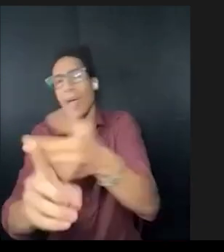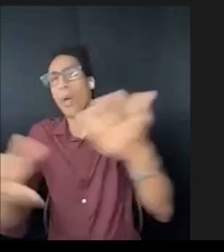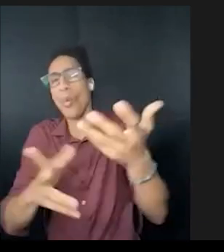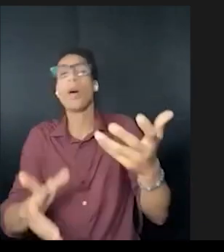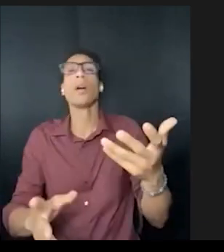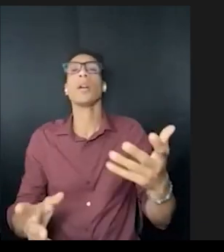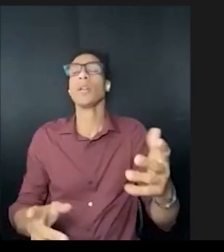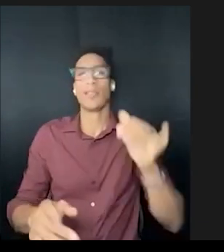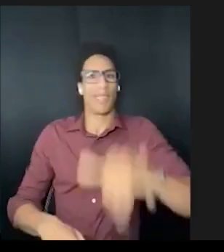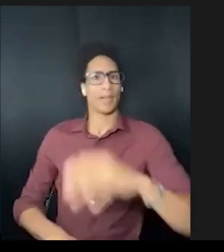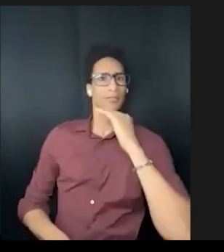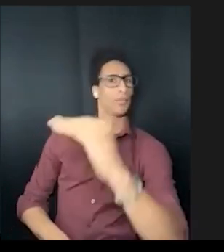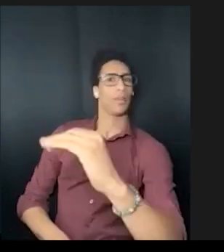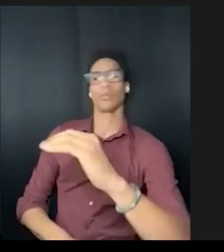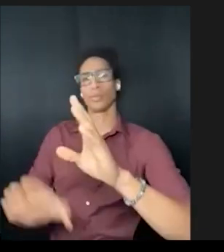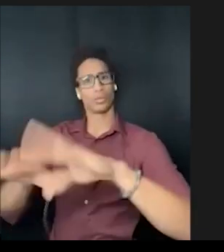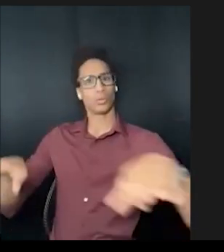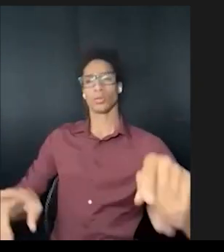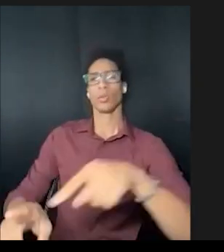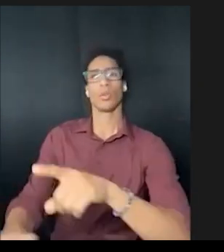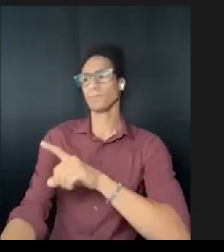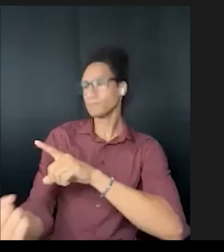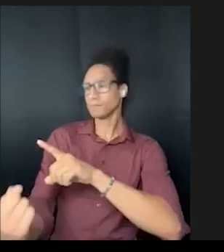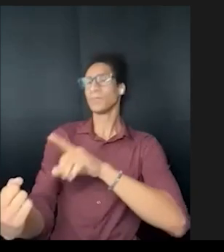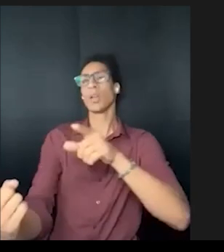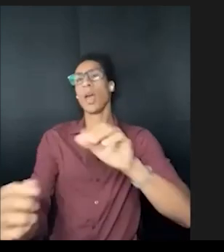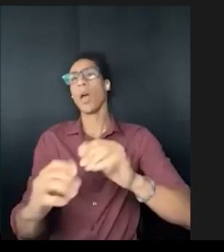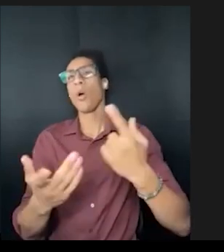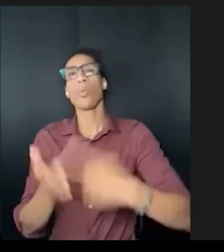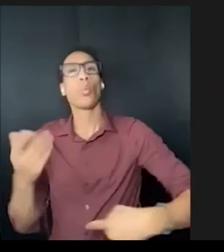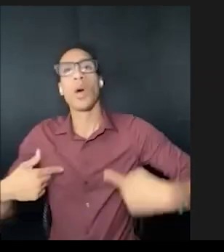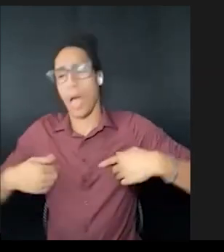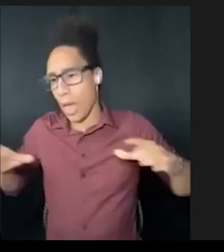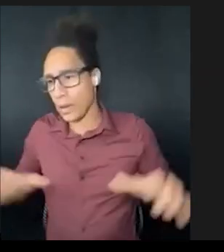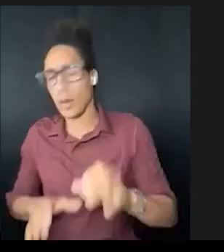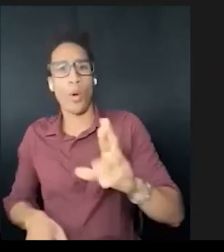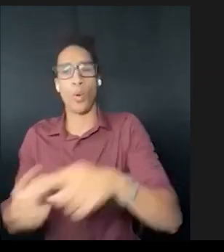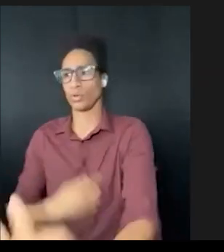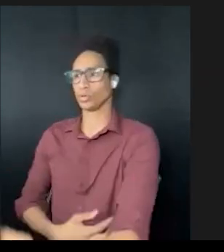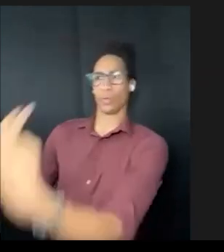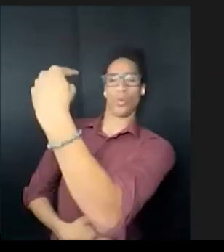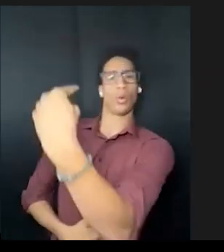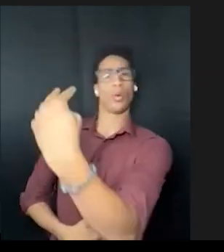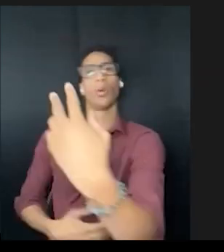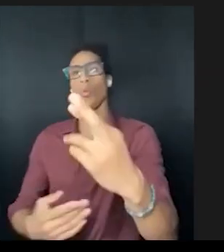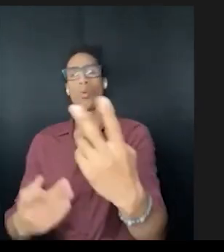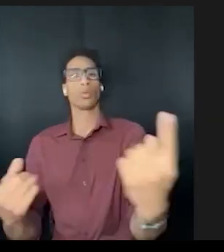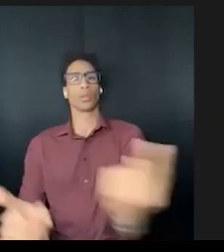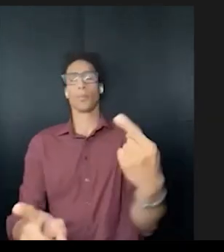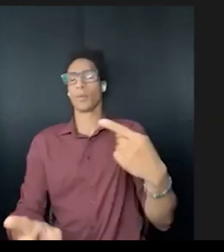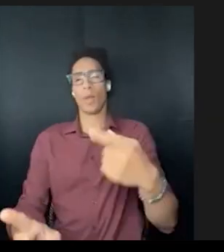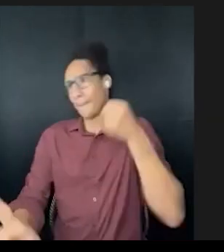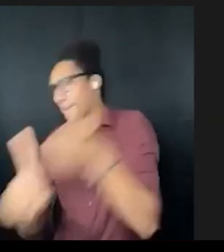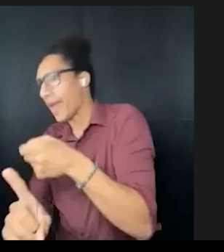some value. And like I expressed to you before, I always wanted to make sure that my brother had